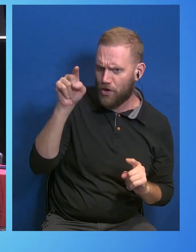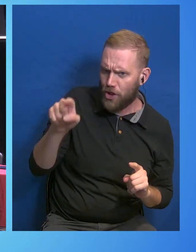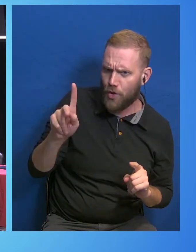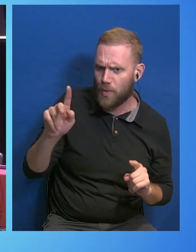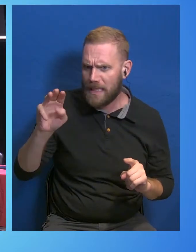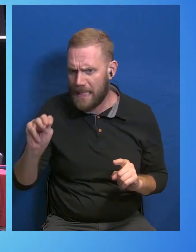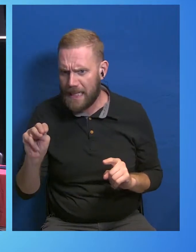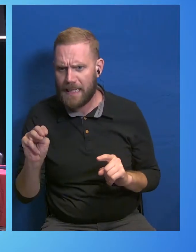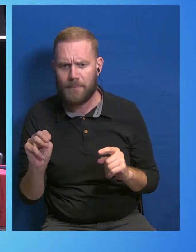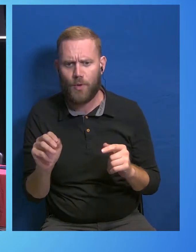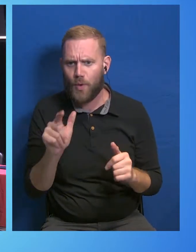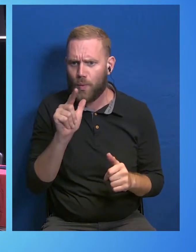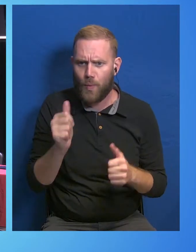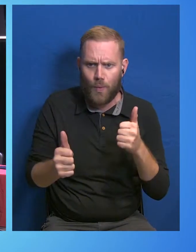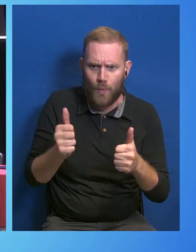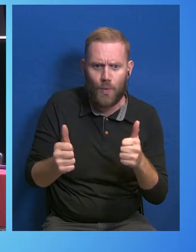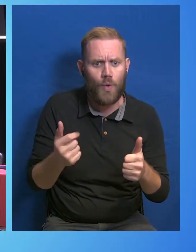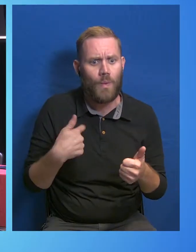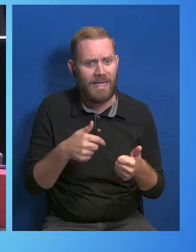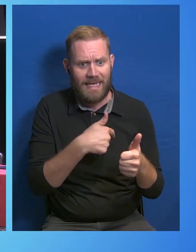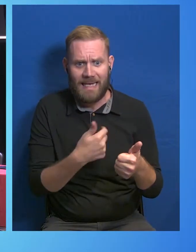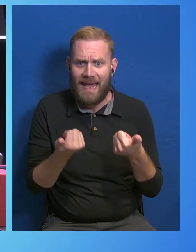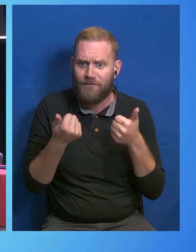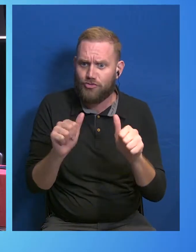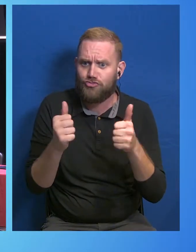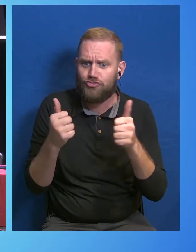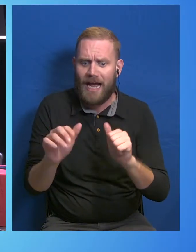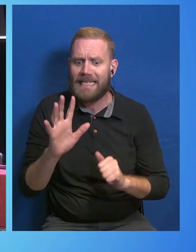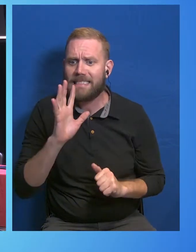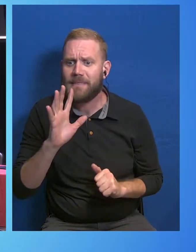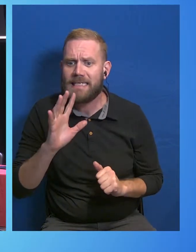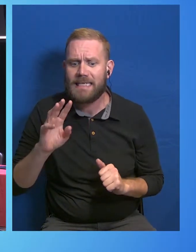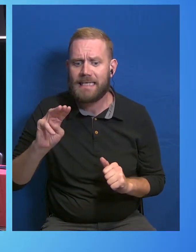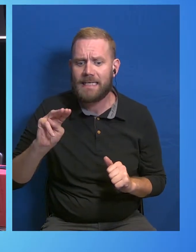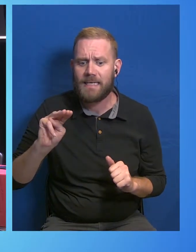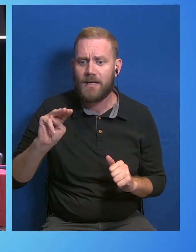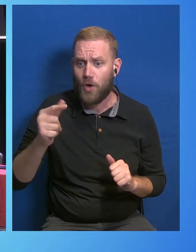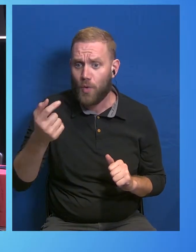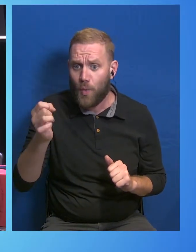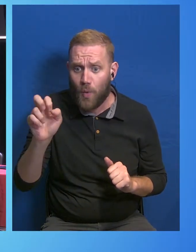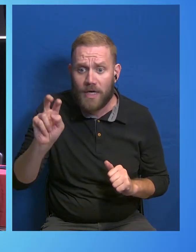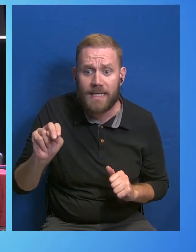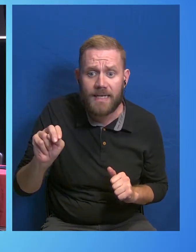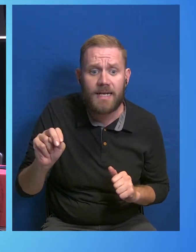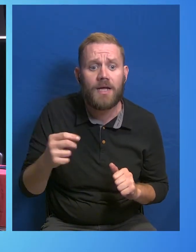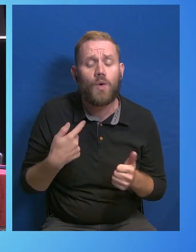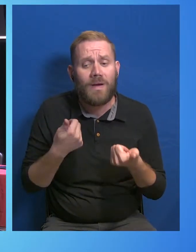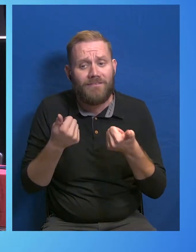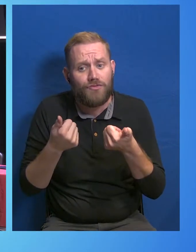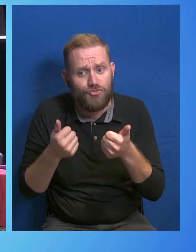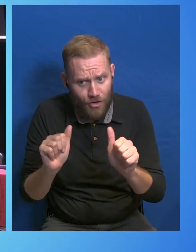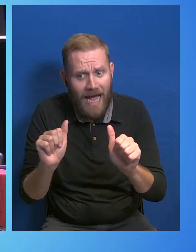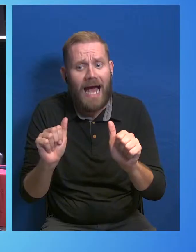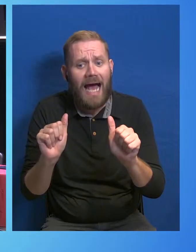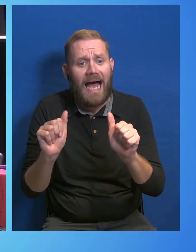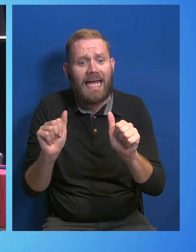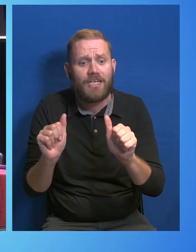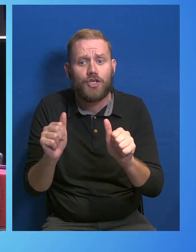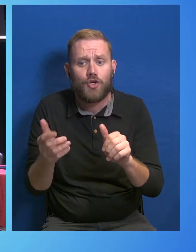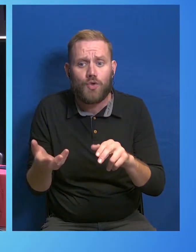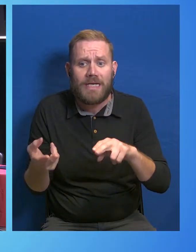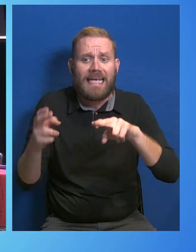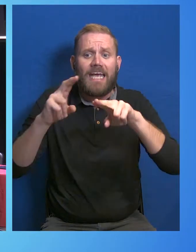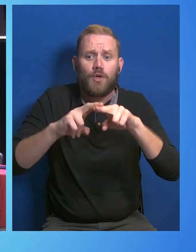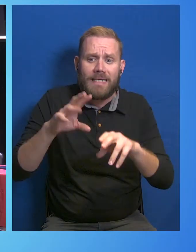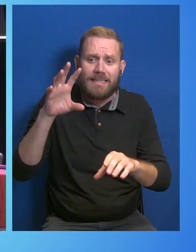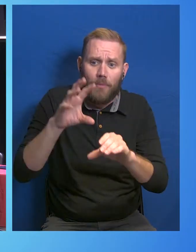Annette. We have tried this is Mike Gordon speaking, we've tried for a while to increase the participation and